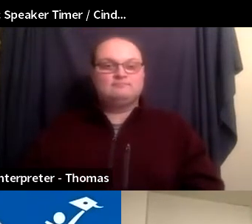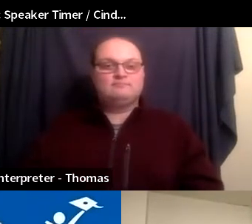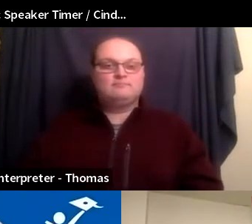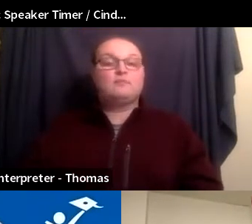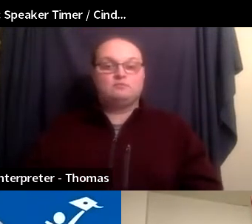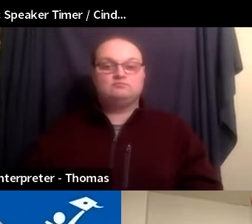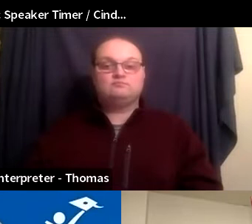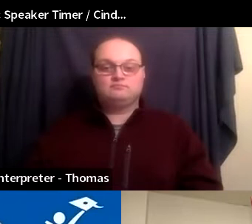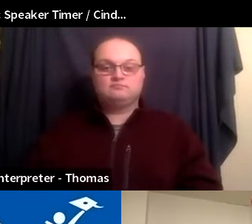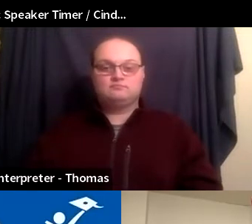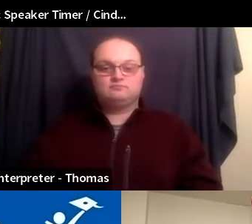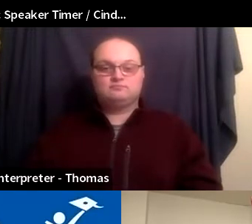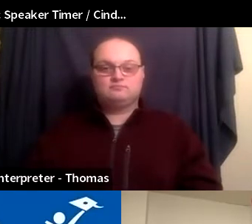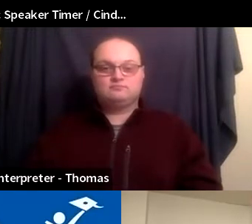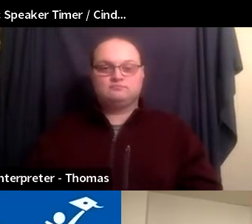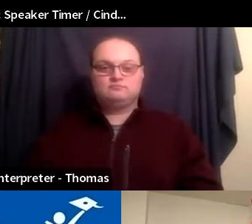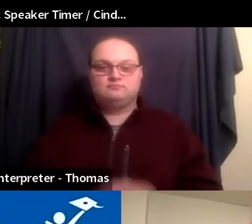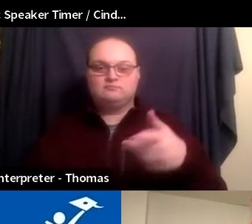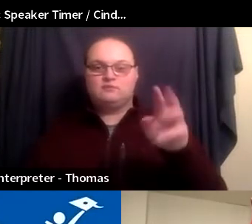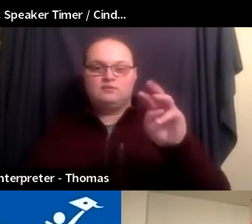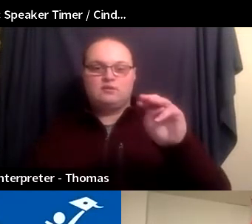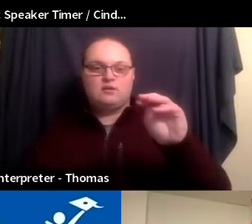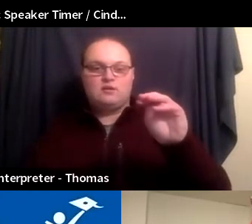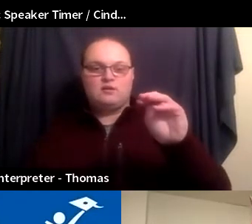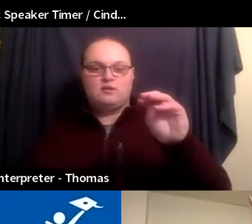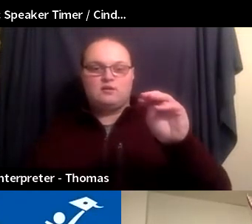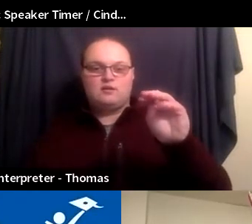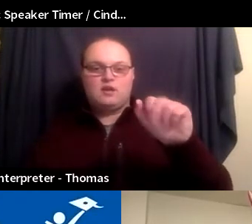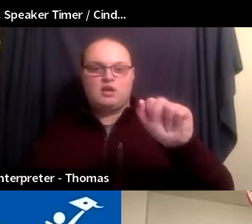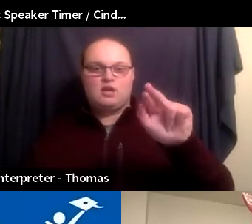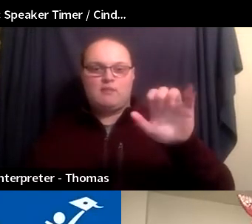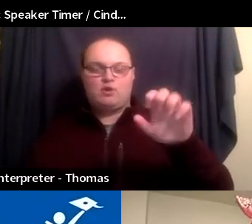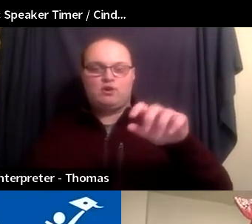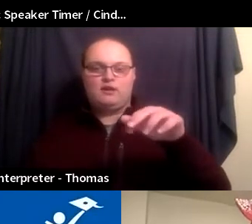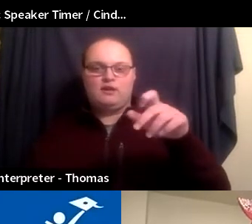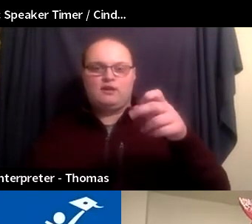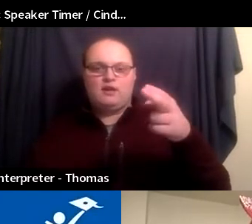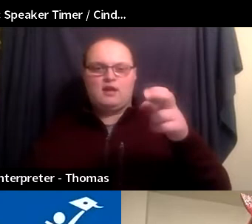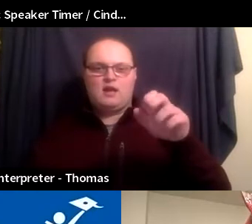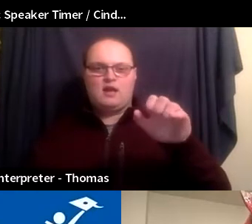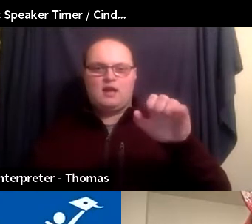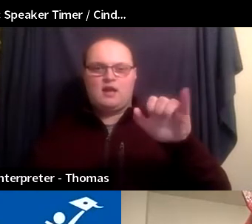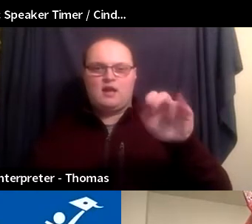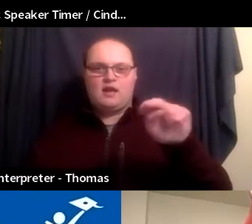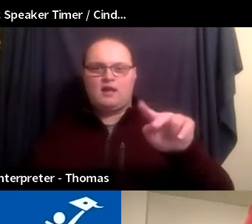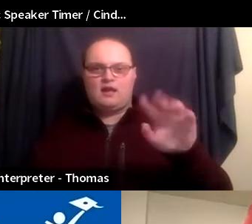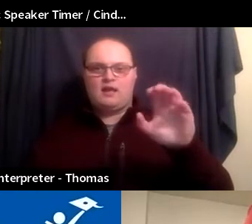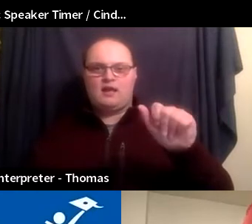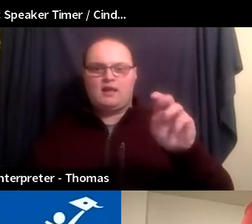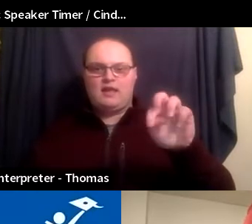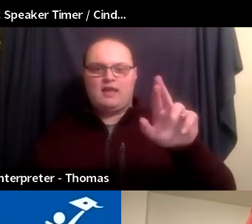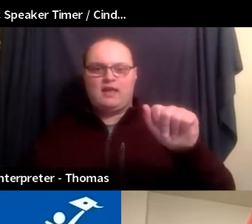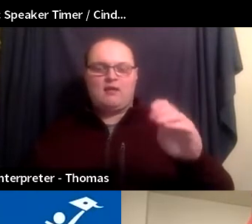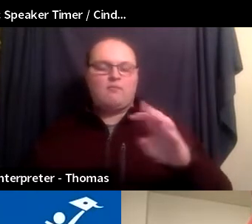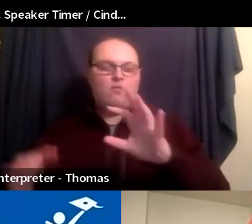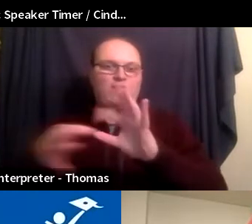is Marie Hines Camara. concerns of the adverse emotional turmoil in the children's